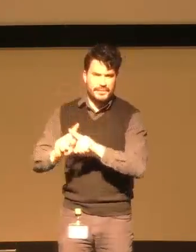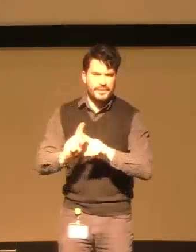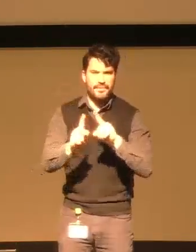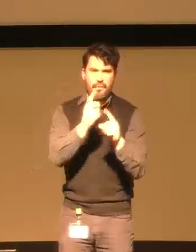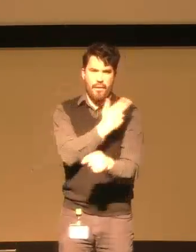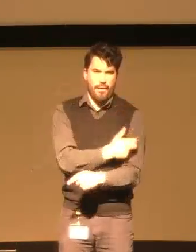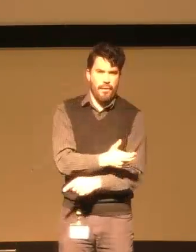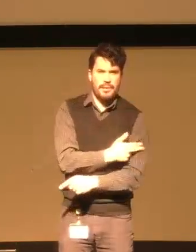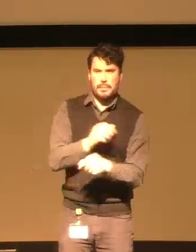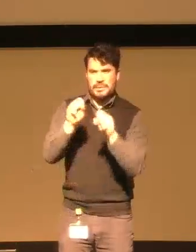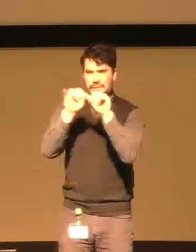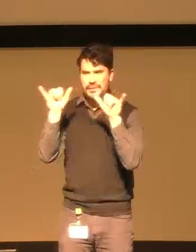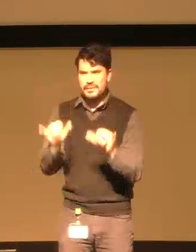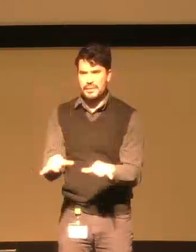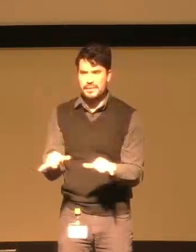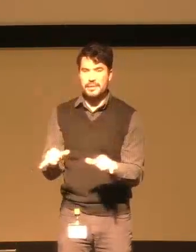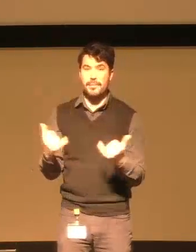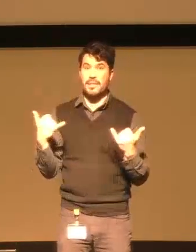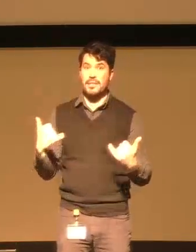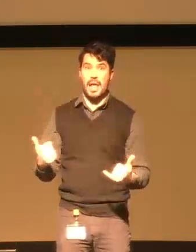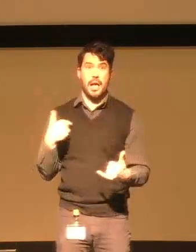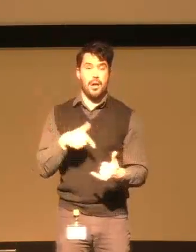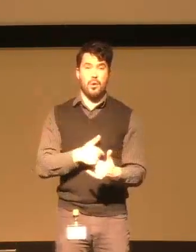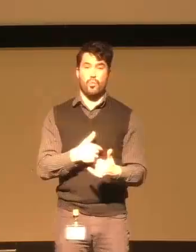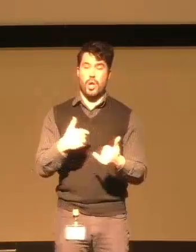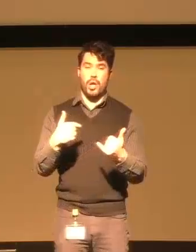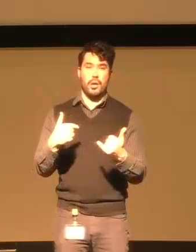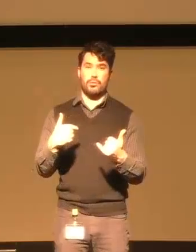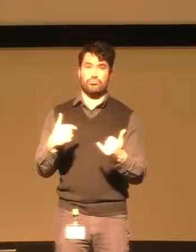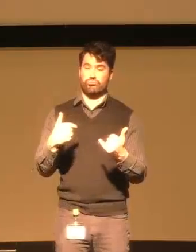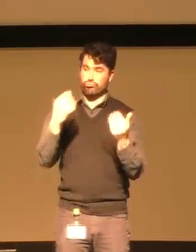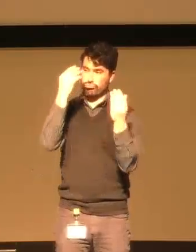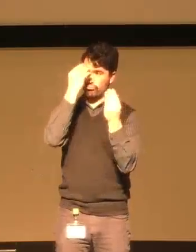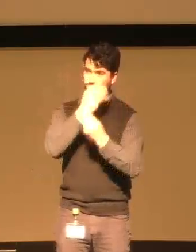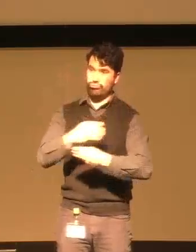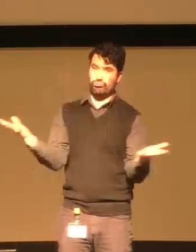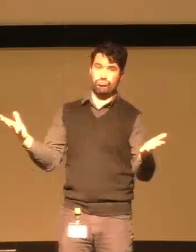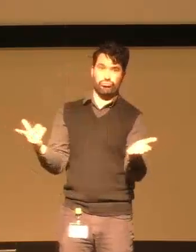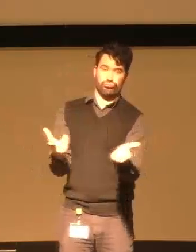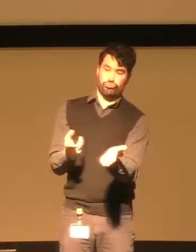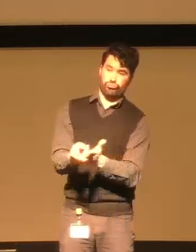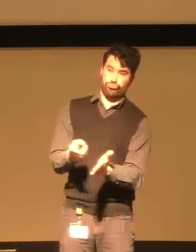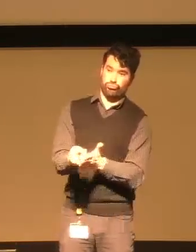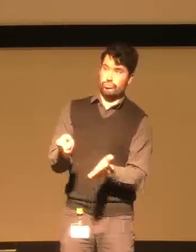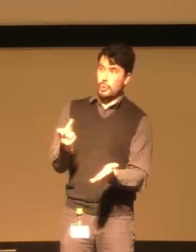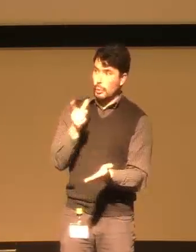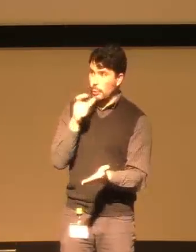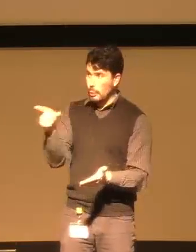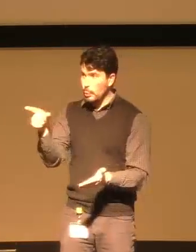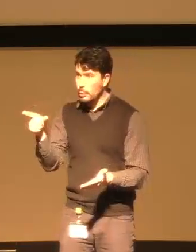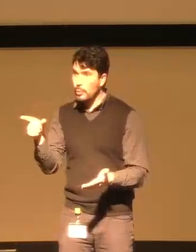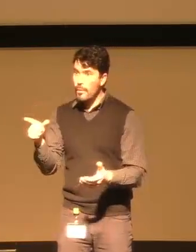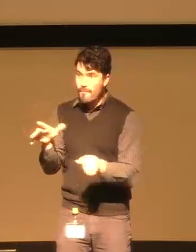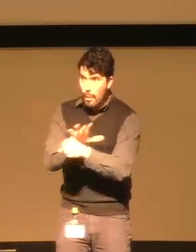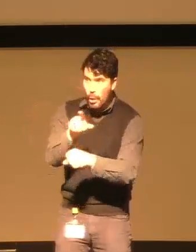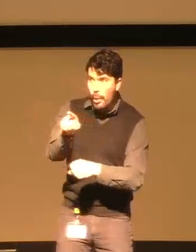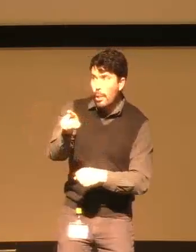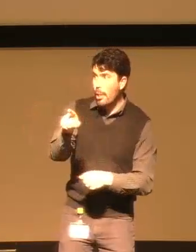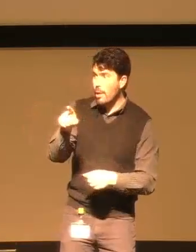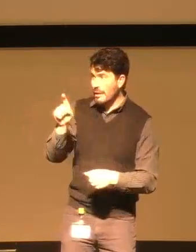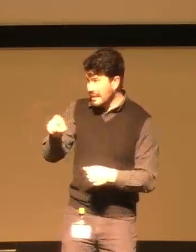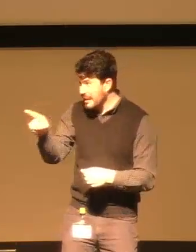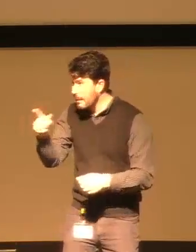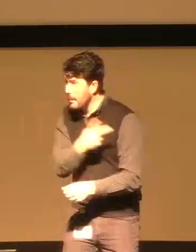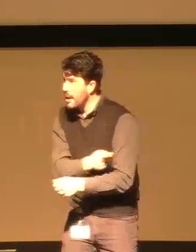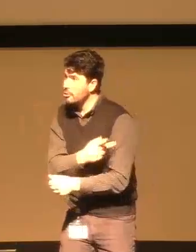basis. And we're very transparent now about who has capacity, what capacity do they have, and then who has patients that need to move.